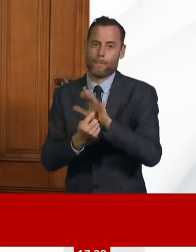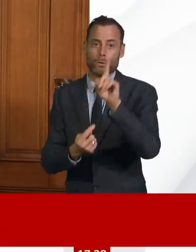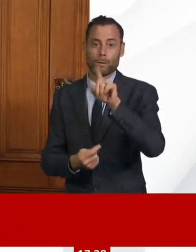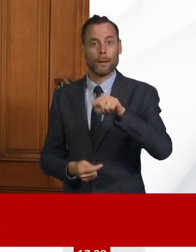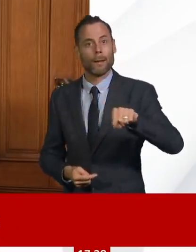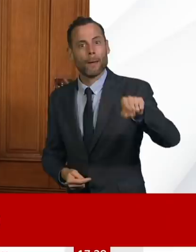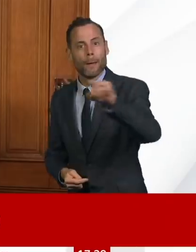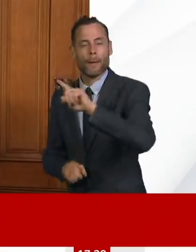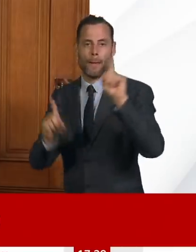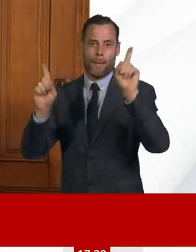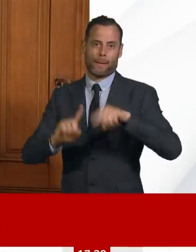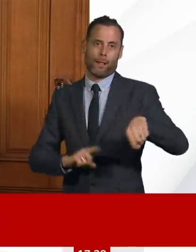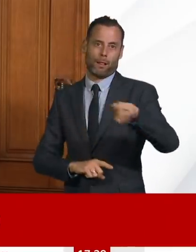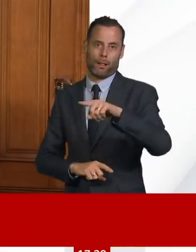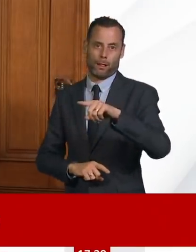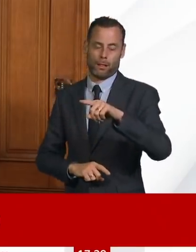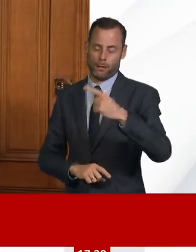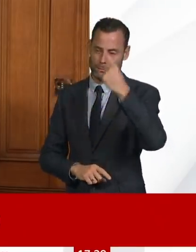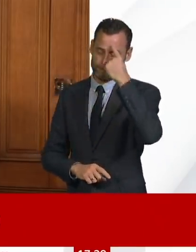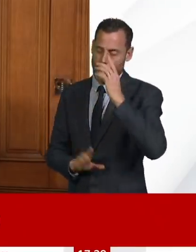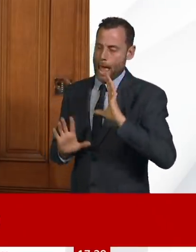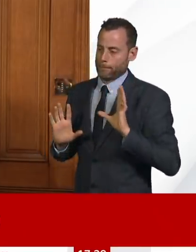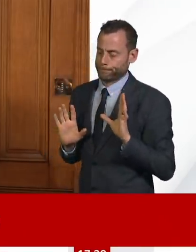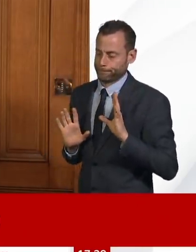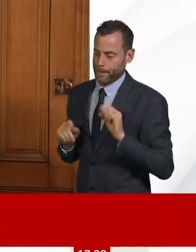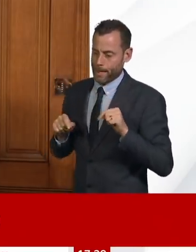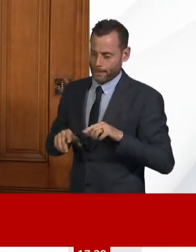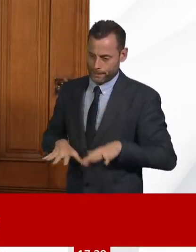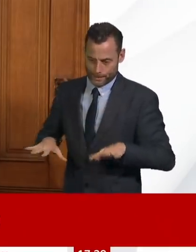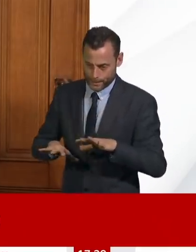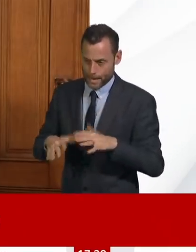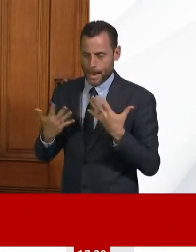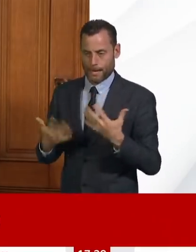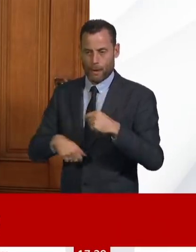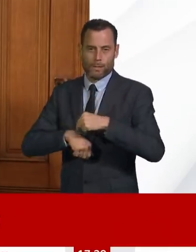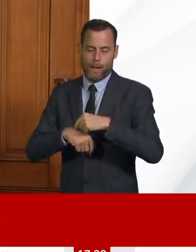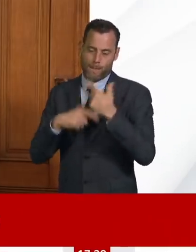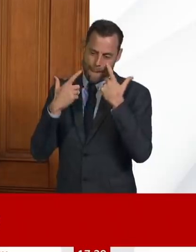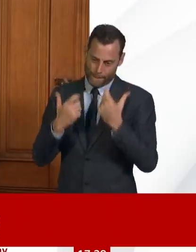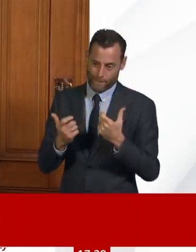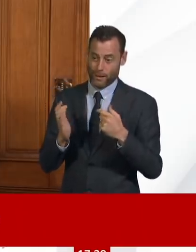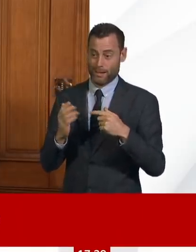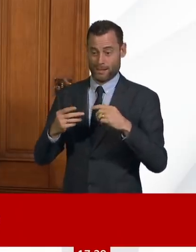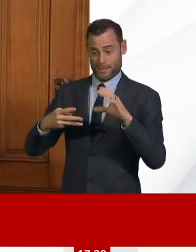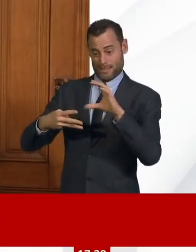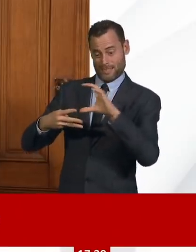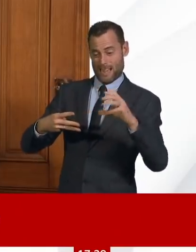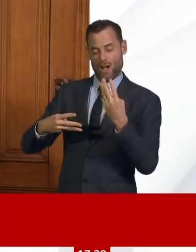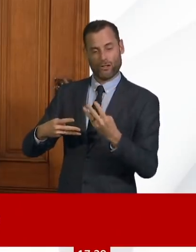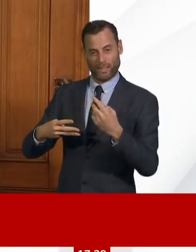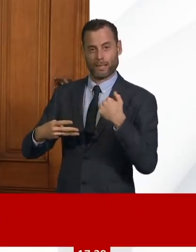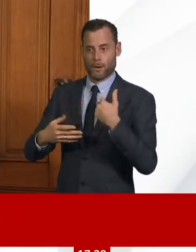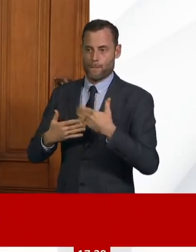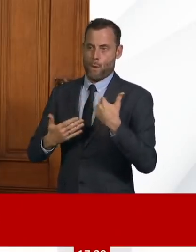Everybody needs to accept that this is not a good place to be if you're in Tier 3, but to get behind it